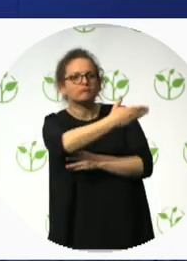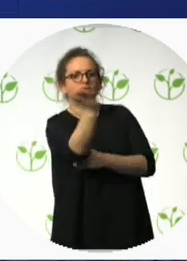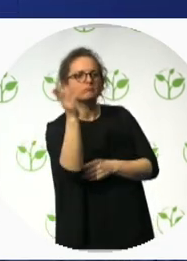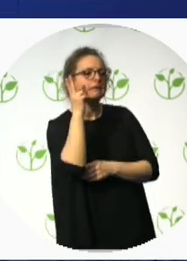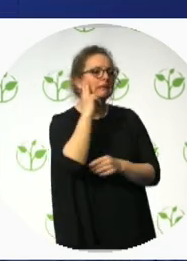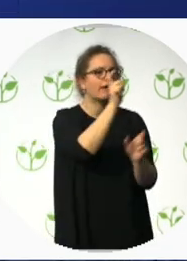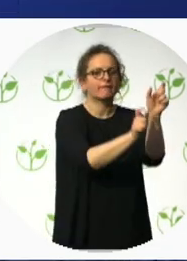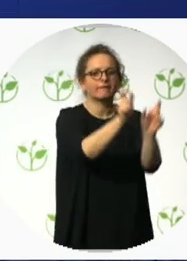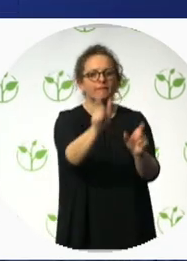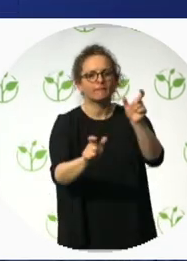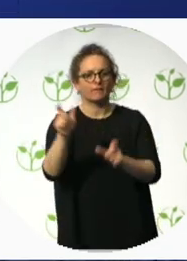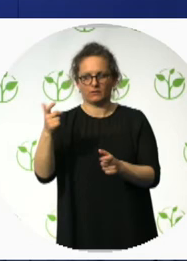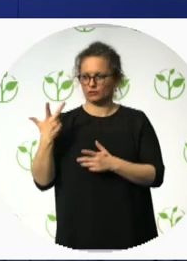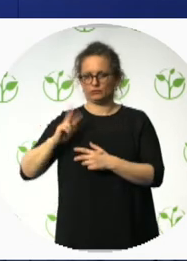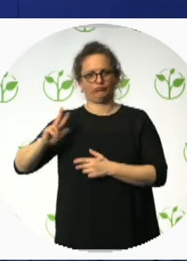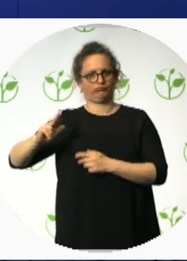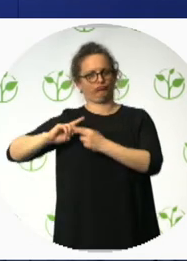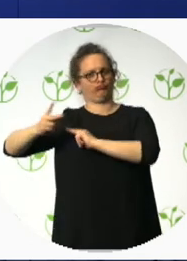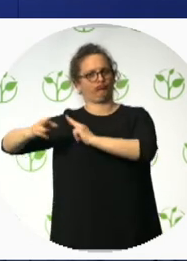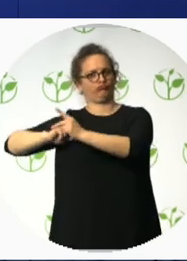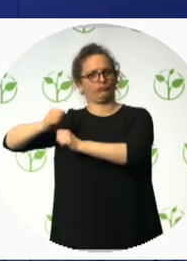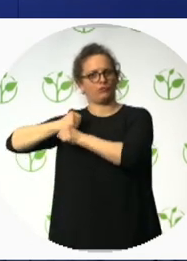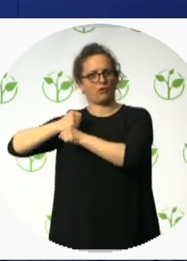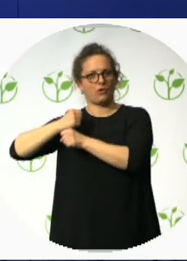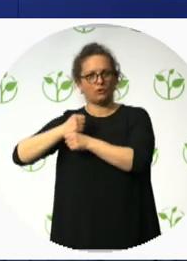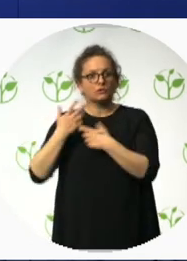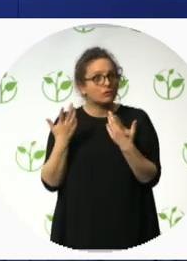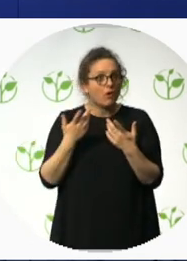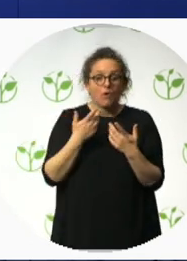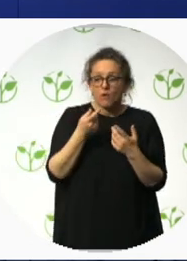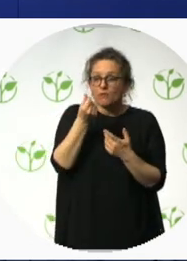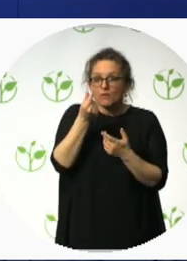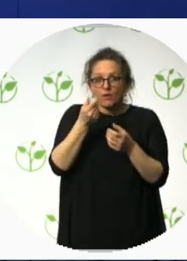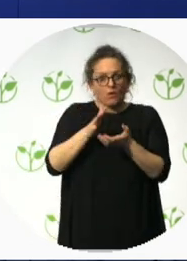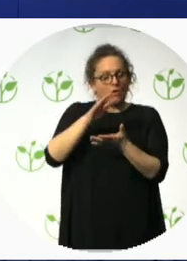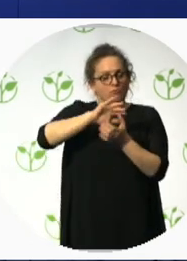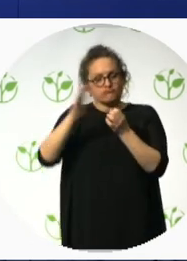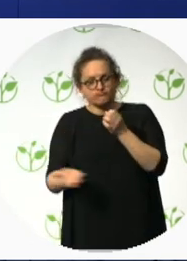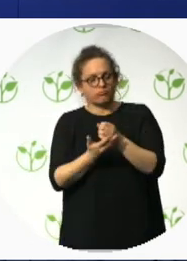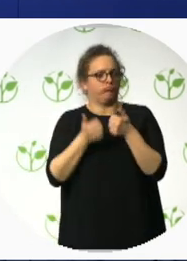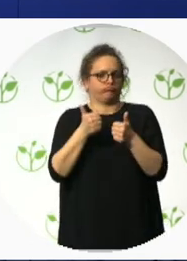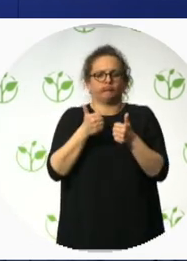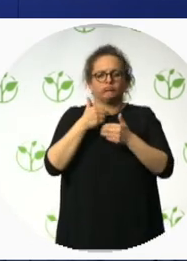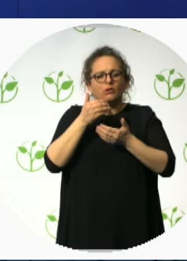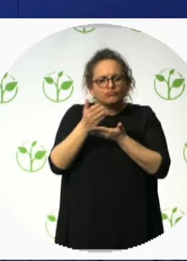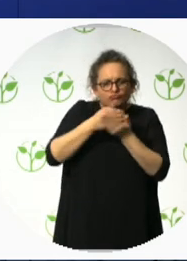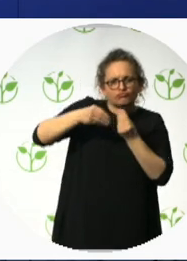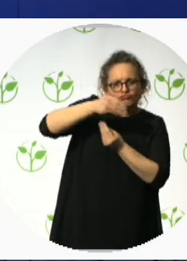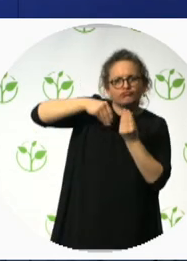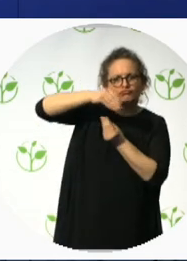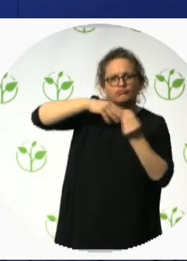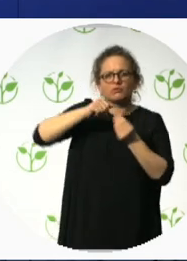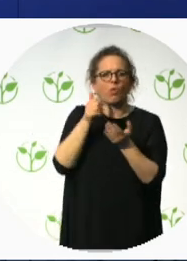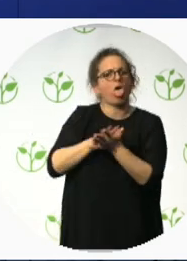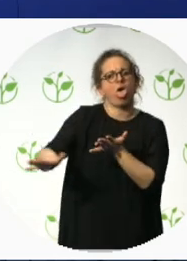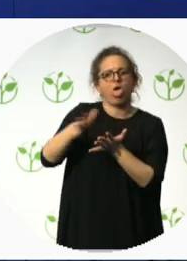And you were talking about the different countries that you are already in, Japan, Indonesia,